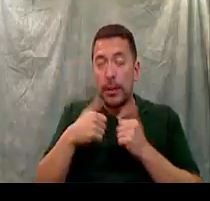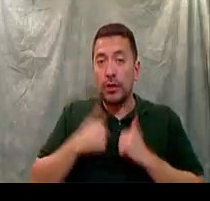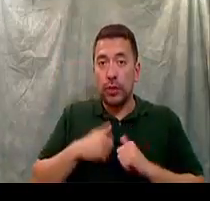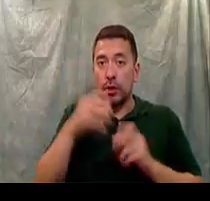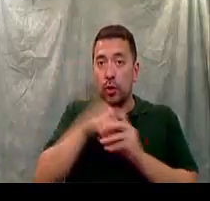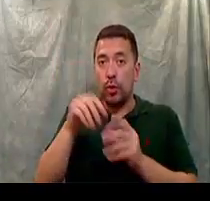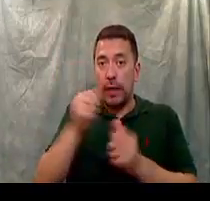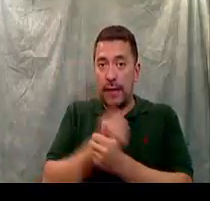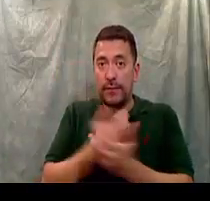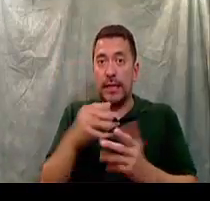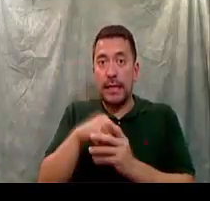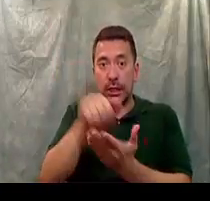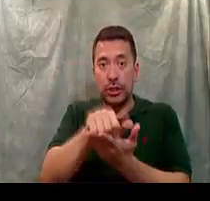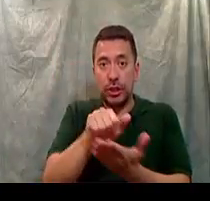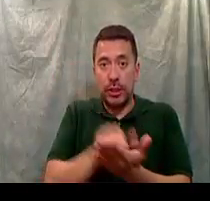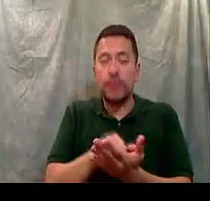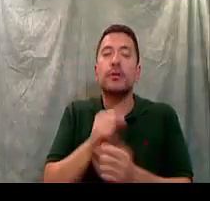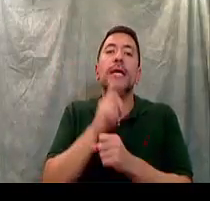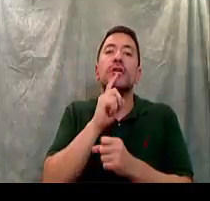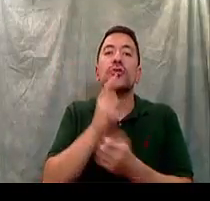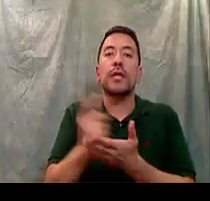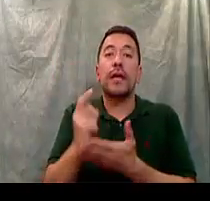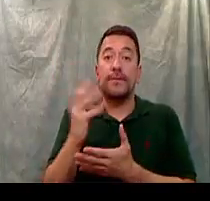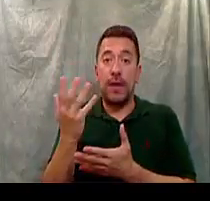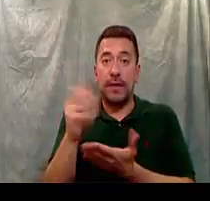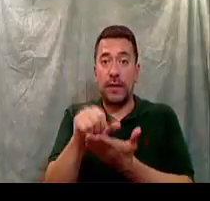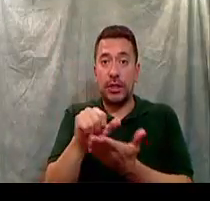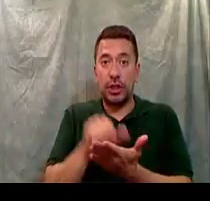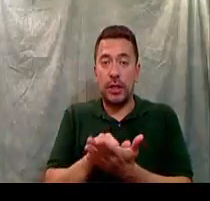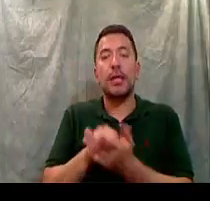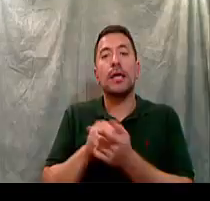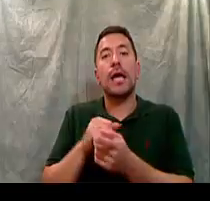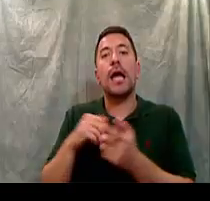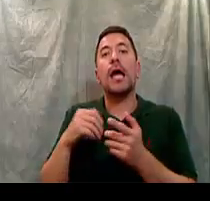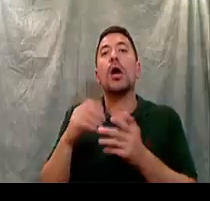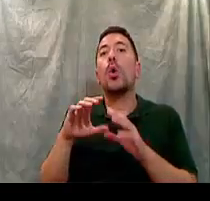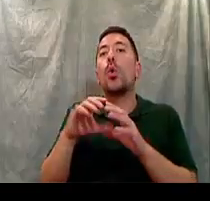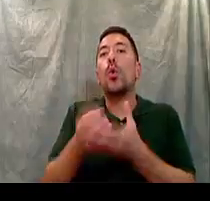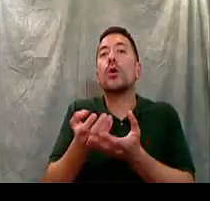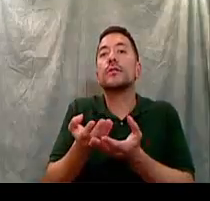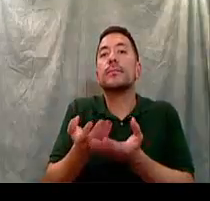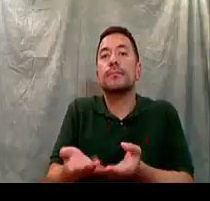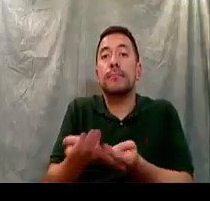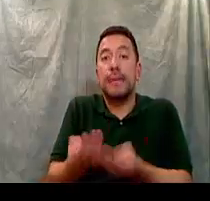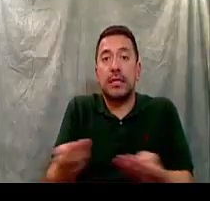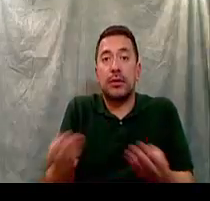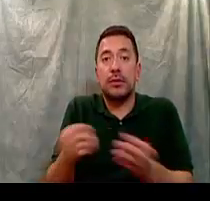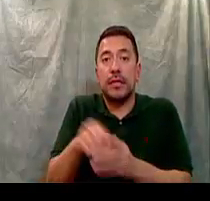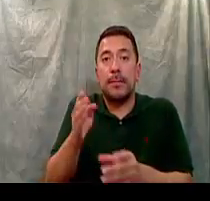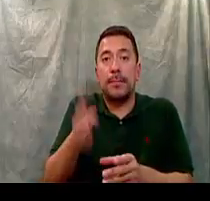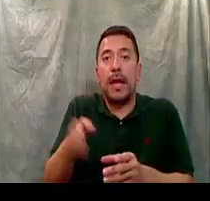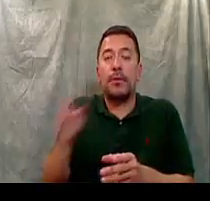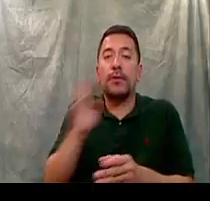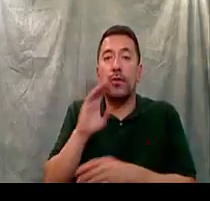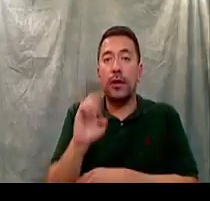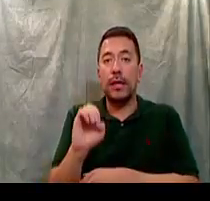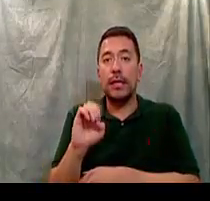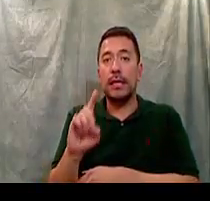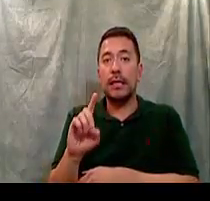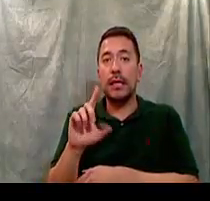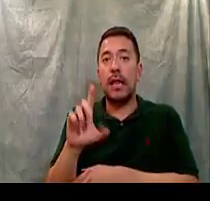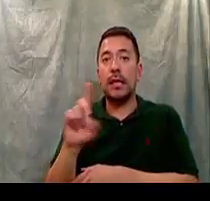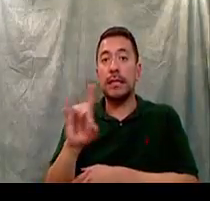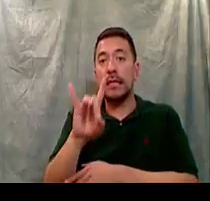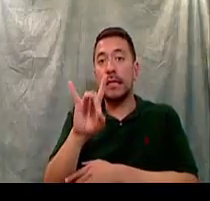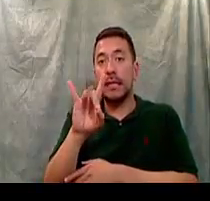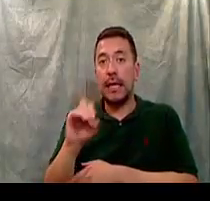agenda, so make sure that in the week 5 agenda, there's in the course materials section of Blackboard for EDLD 8080, that you pull up the